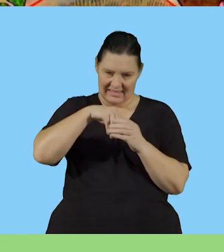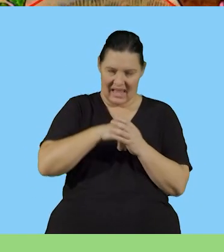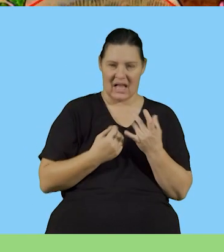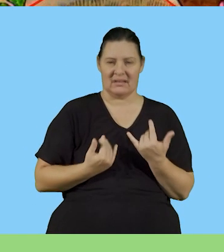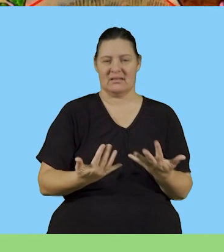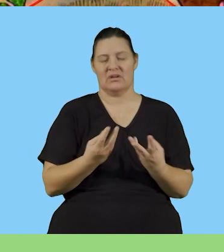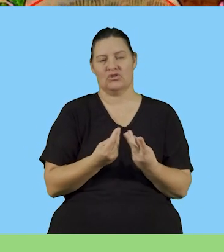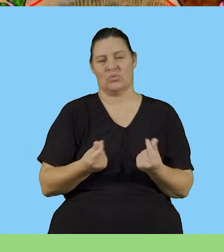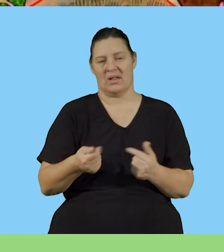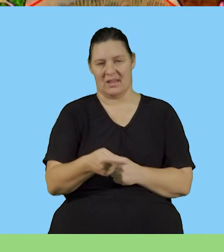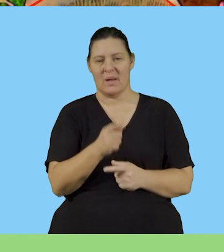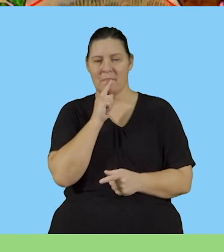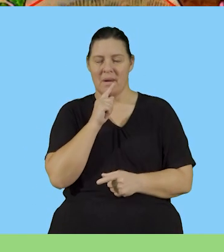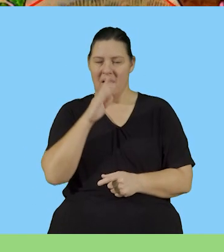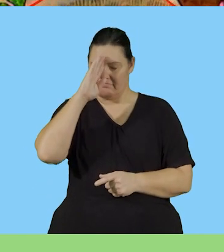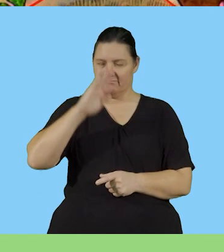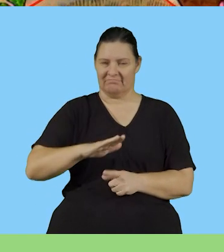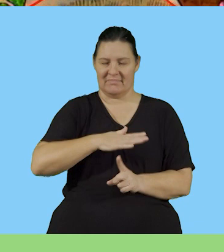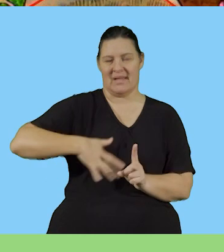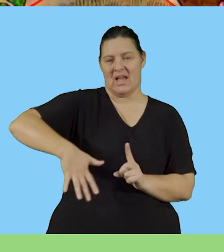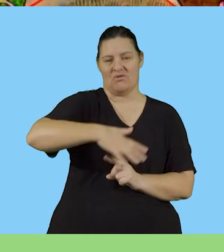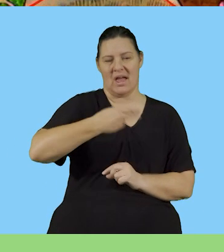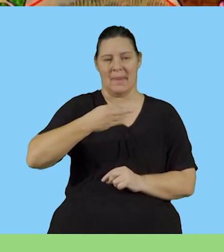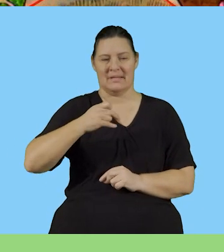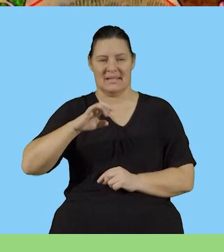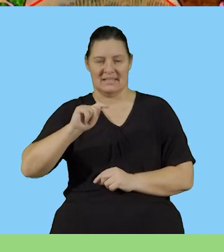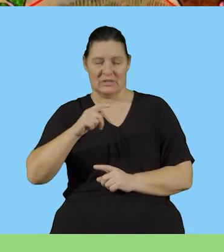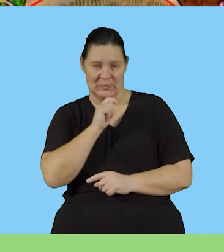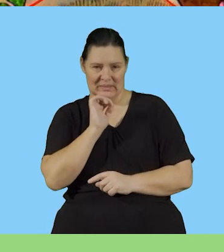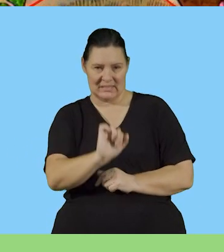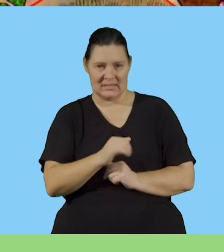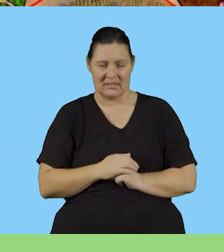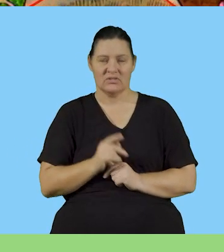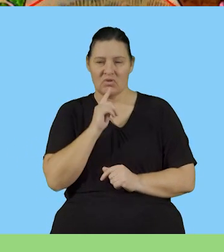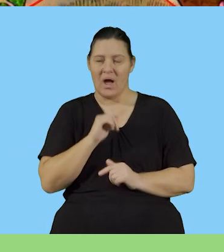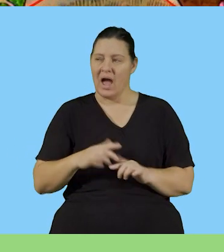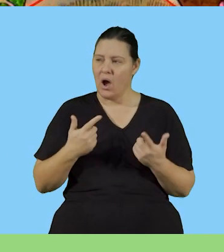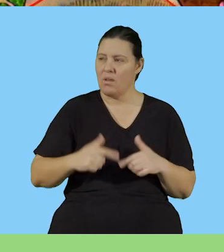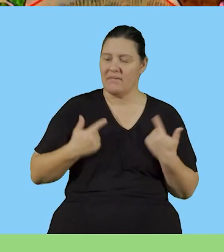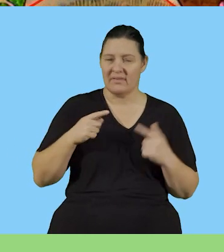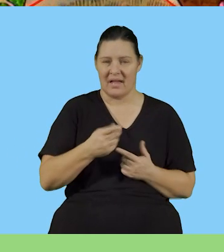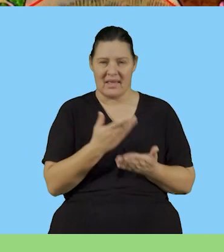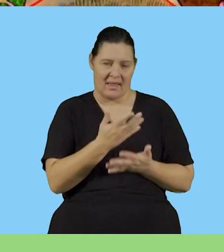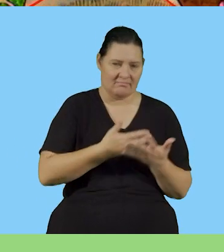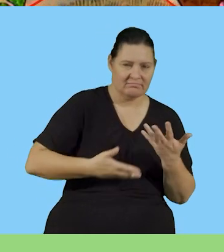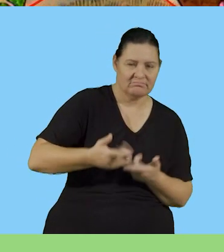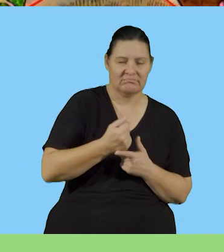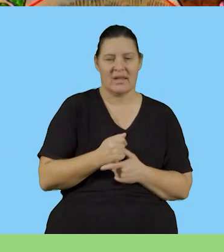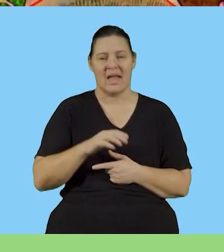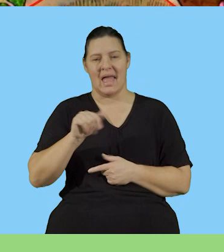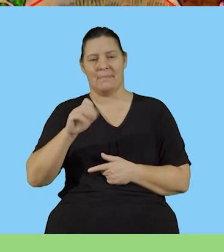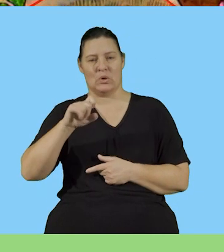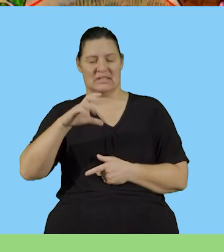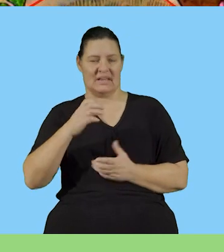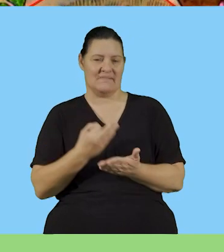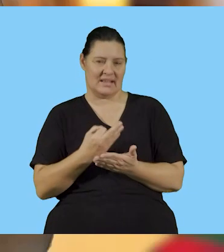they use the soil as their habitat. So that is how the living organisms are interacting with the